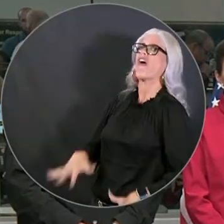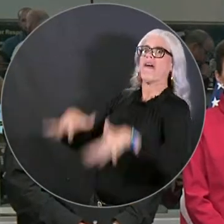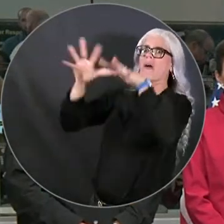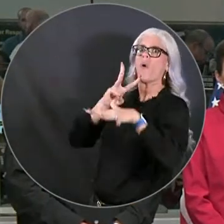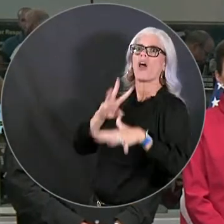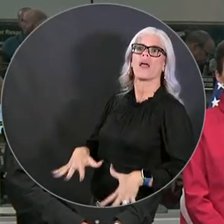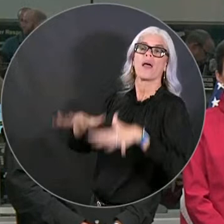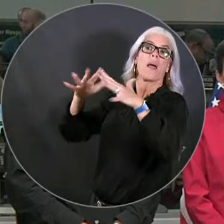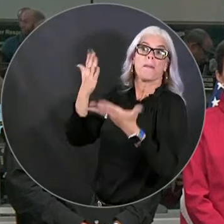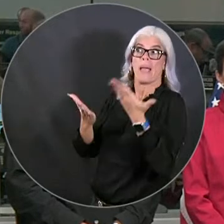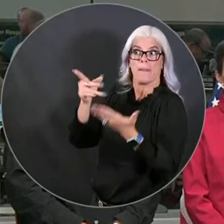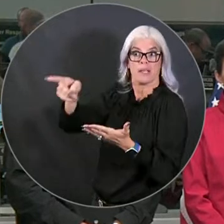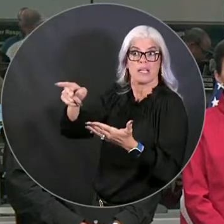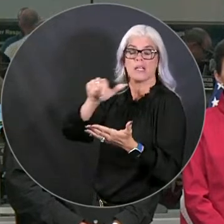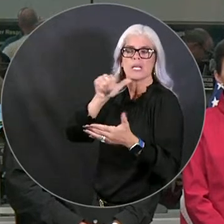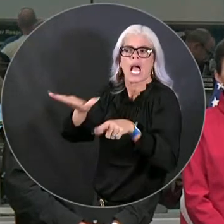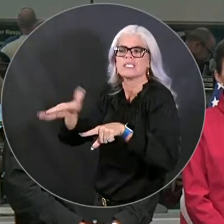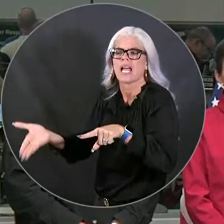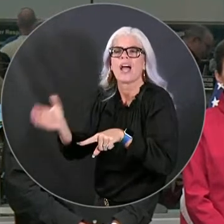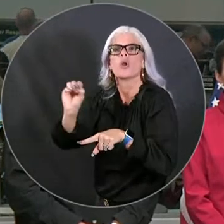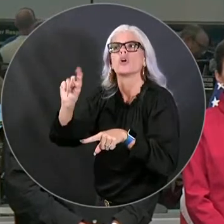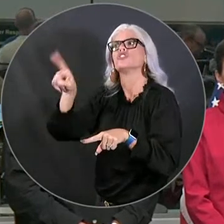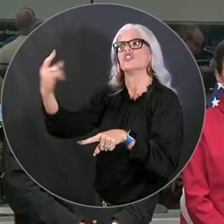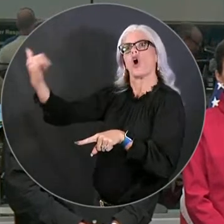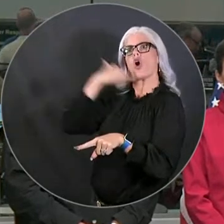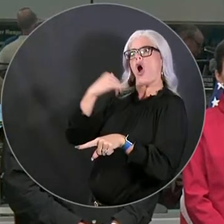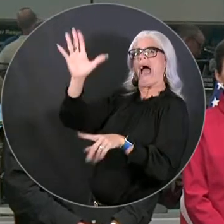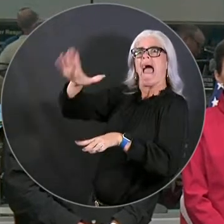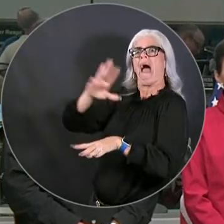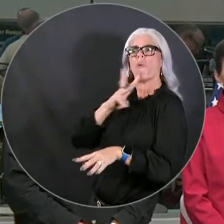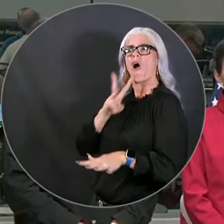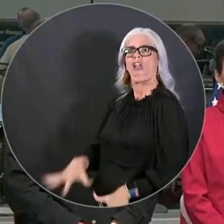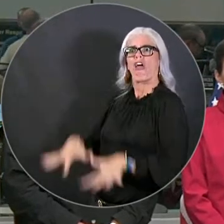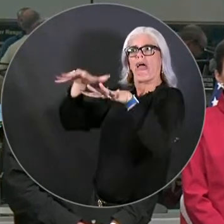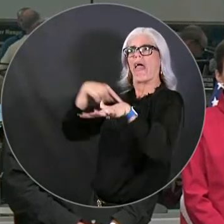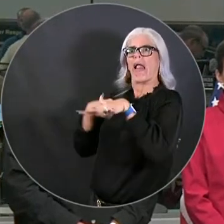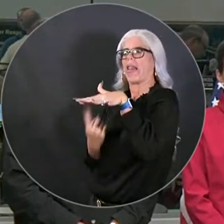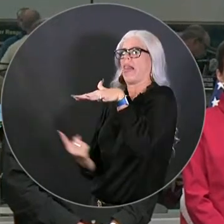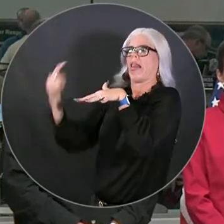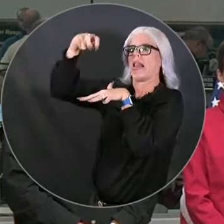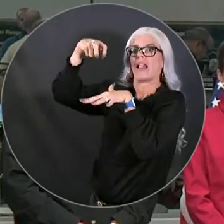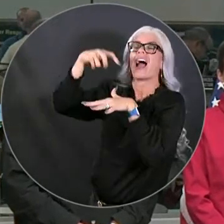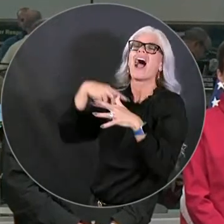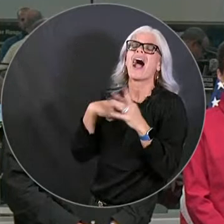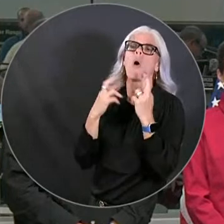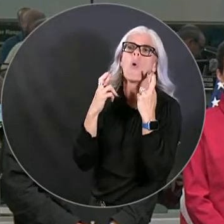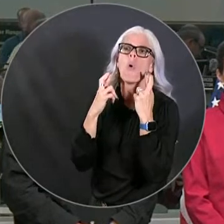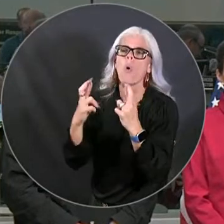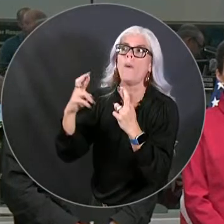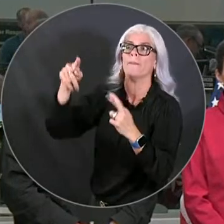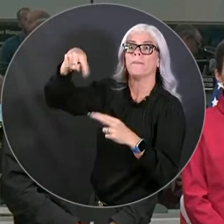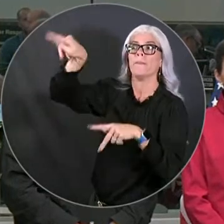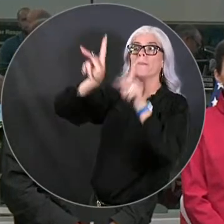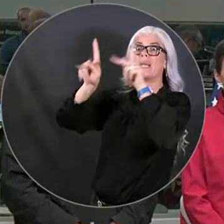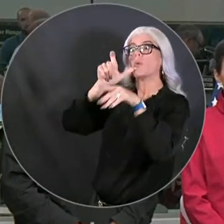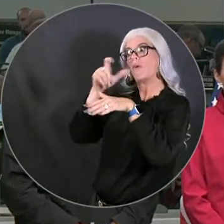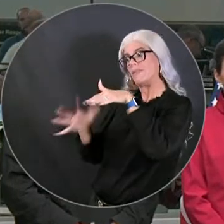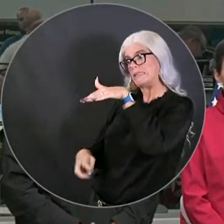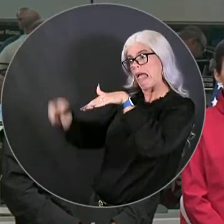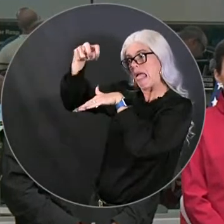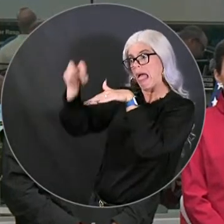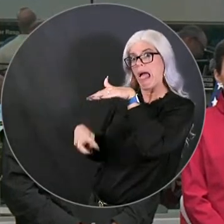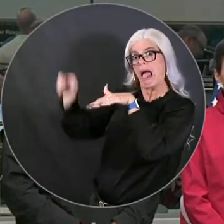up getting through. So we're obviously hoping that they can be rescued at this point. And I know the folks